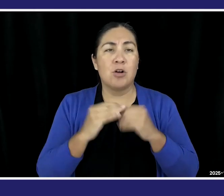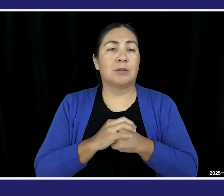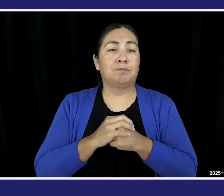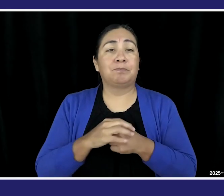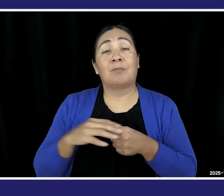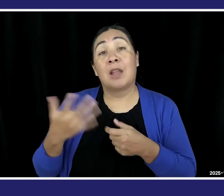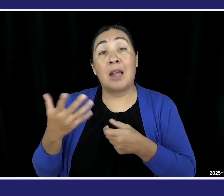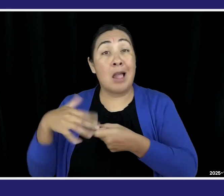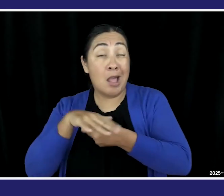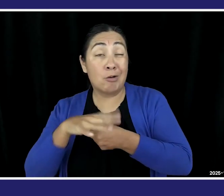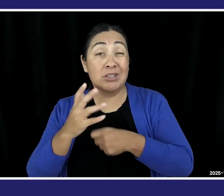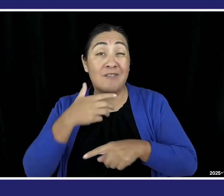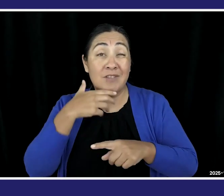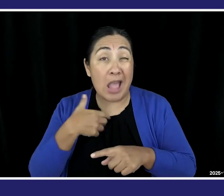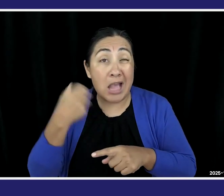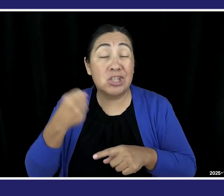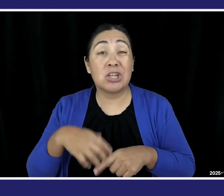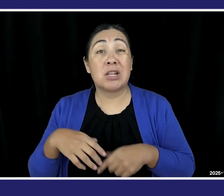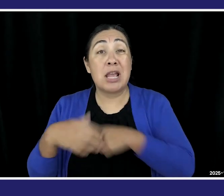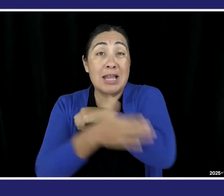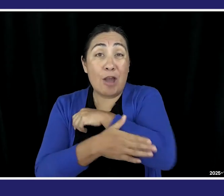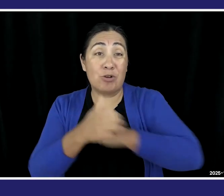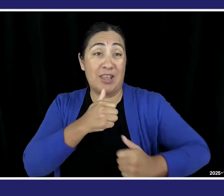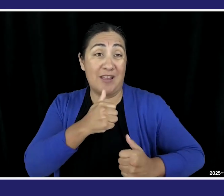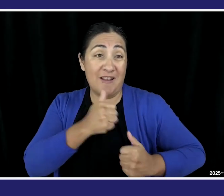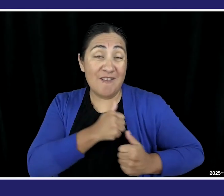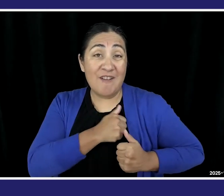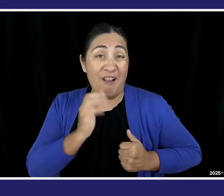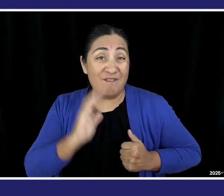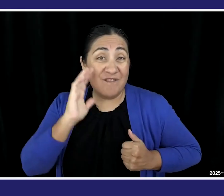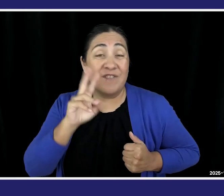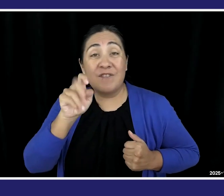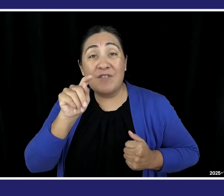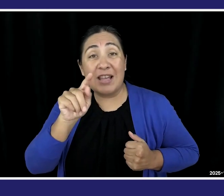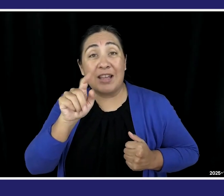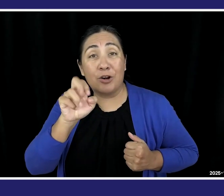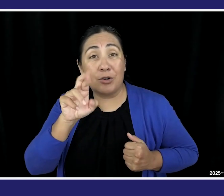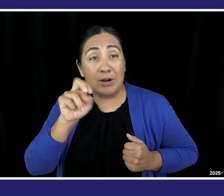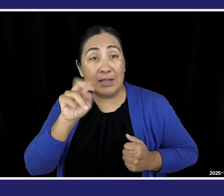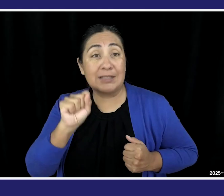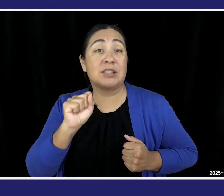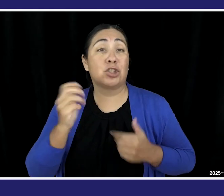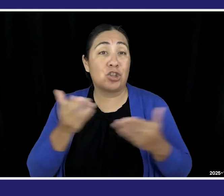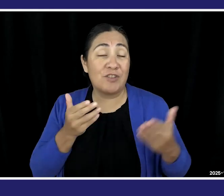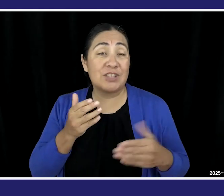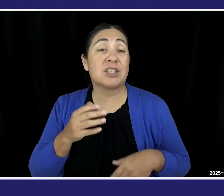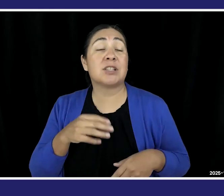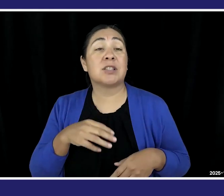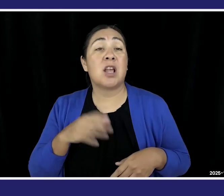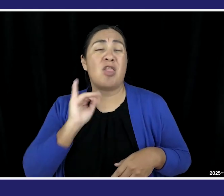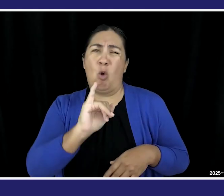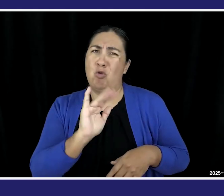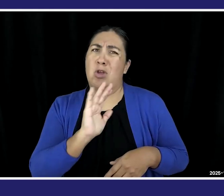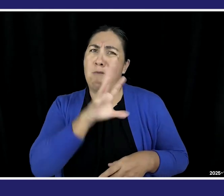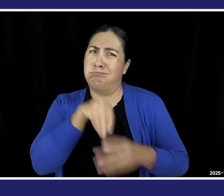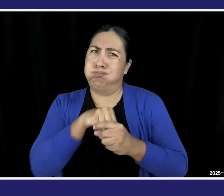on aging, county veteran services officers, those are part of our priority populations, and we